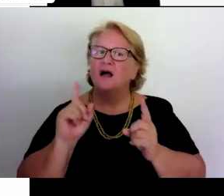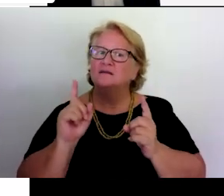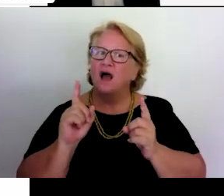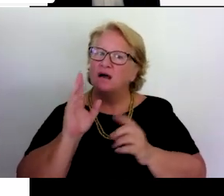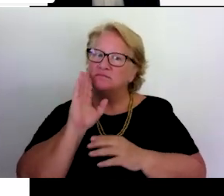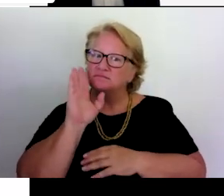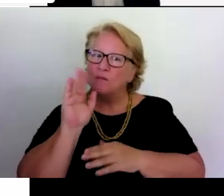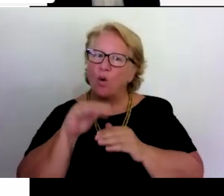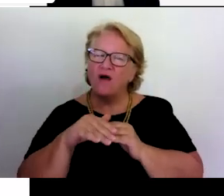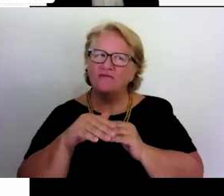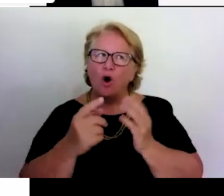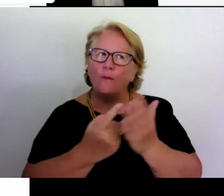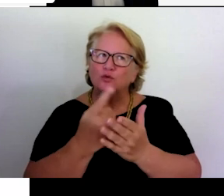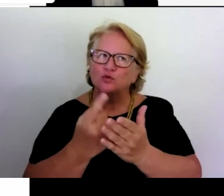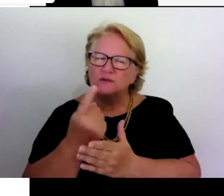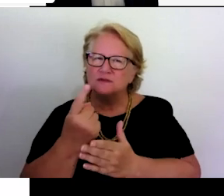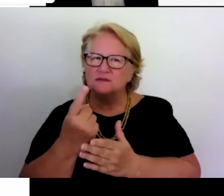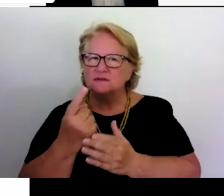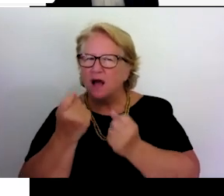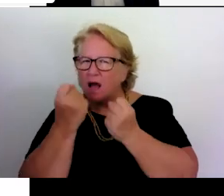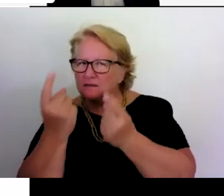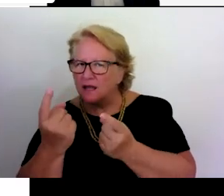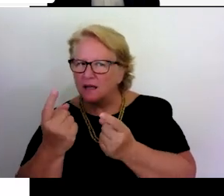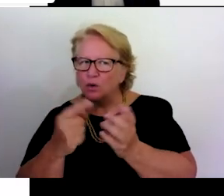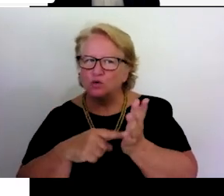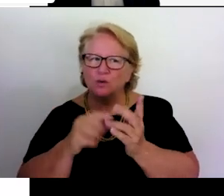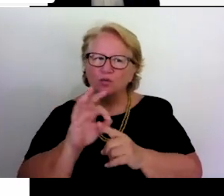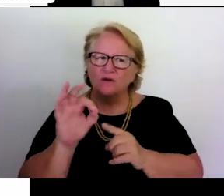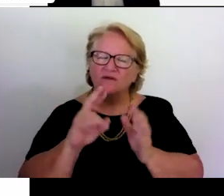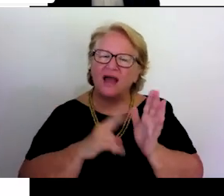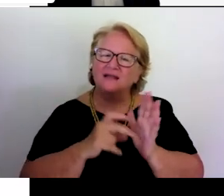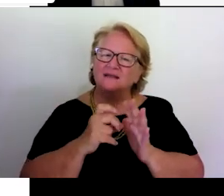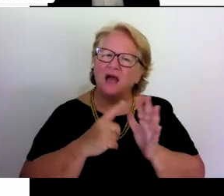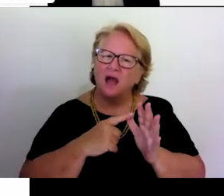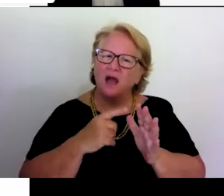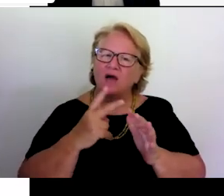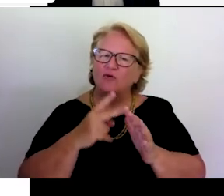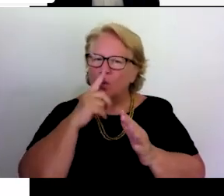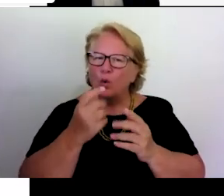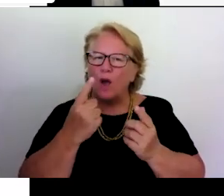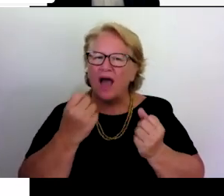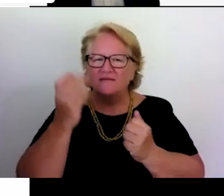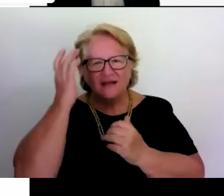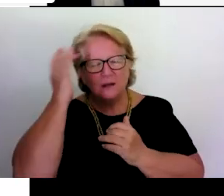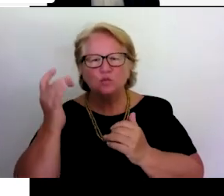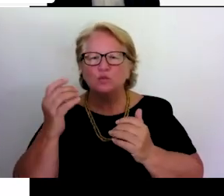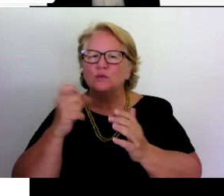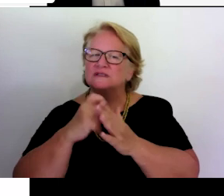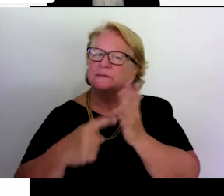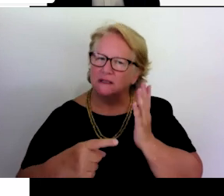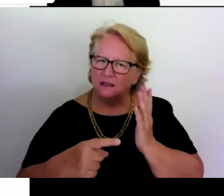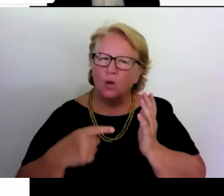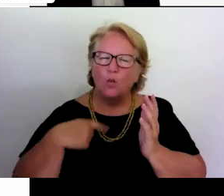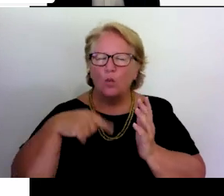and opportunities using the NDDA to improve healthcare for people with intellectual disability. We're